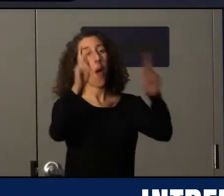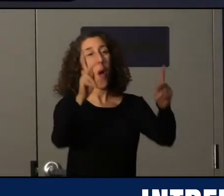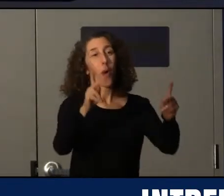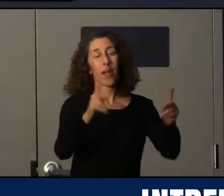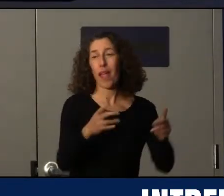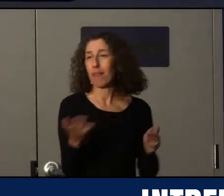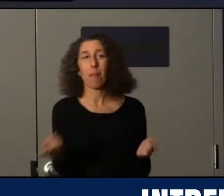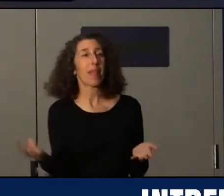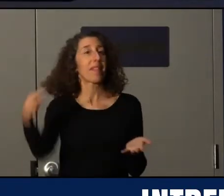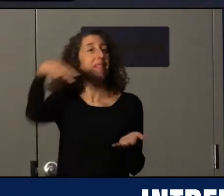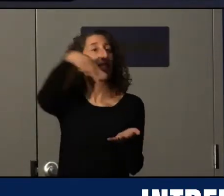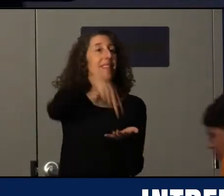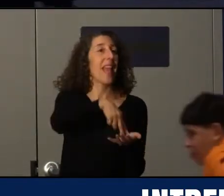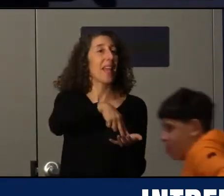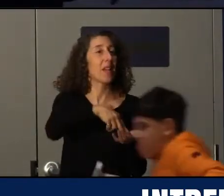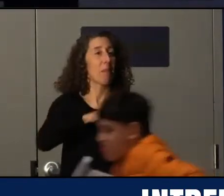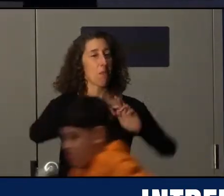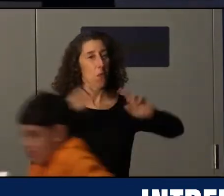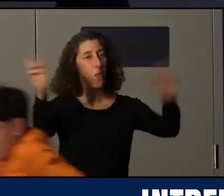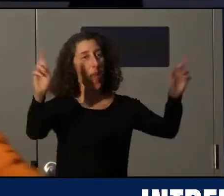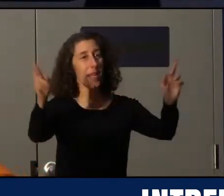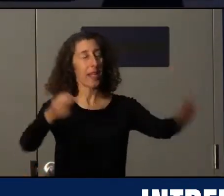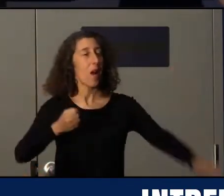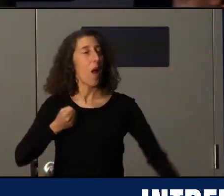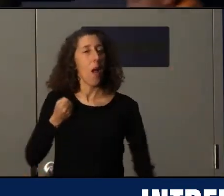up. All right.